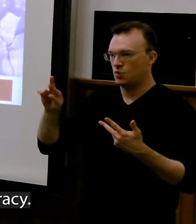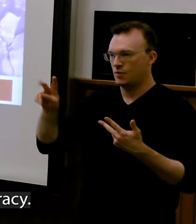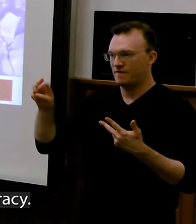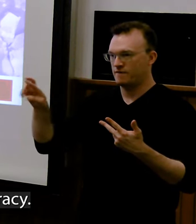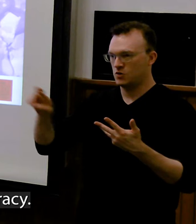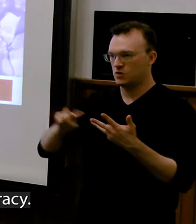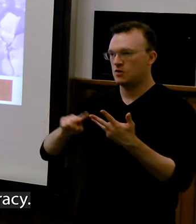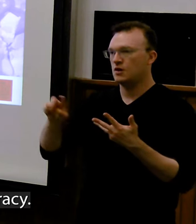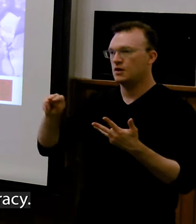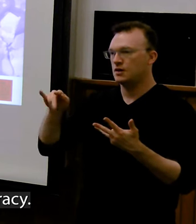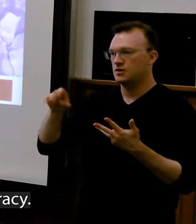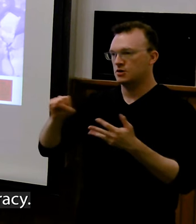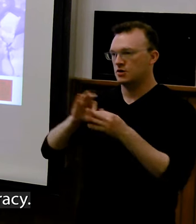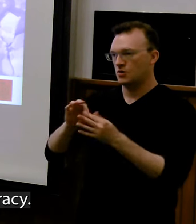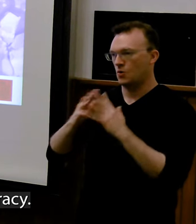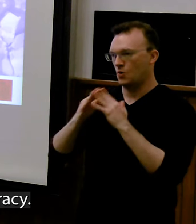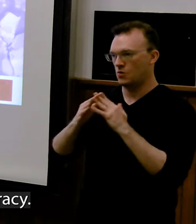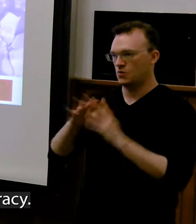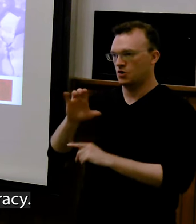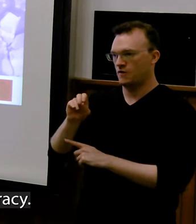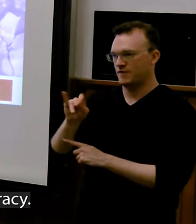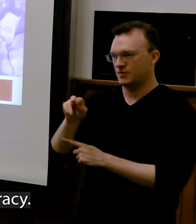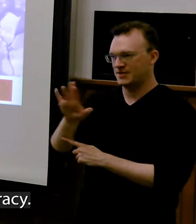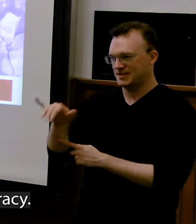the nations of the Haudenosaunee Confederacy.